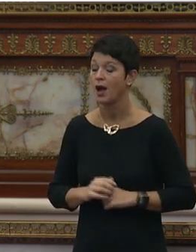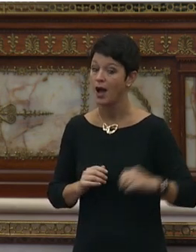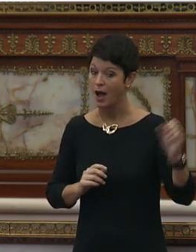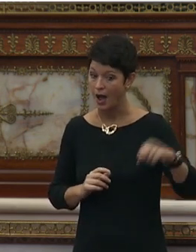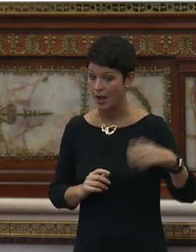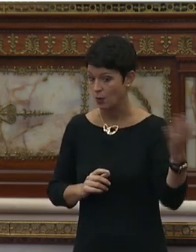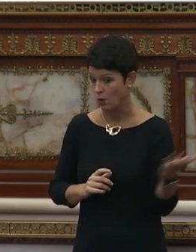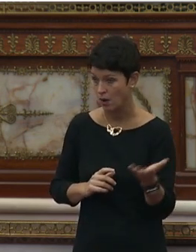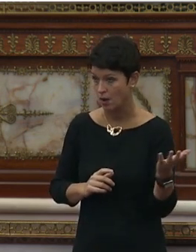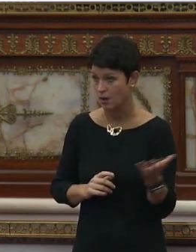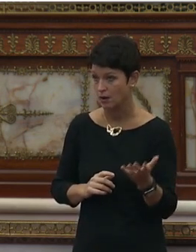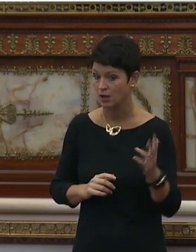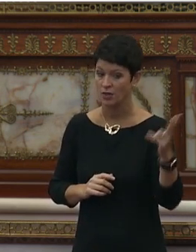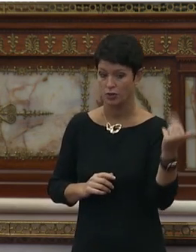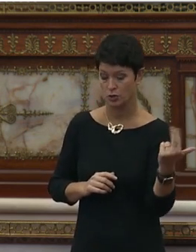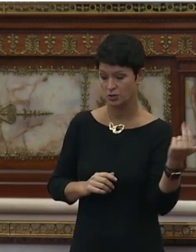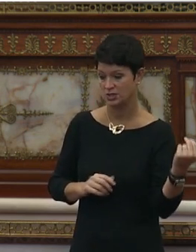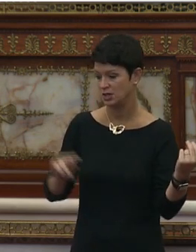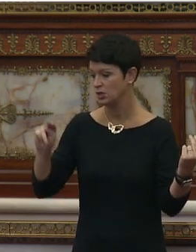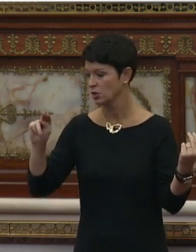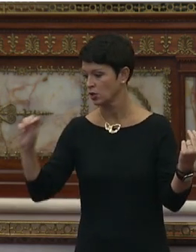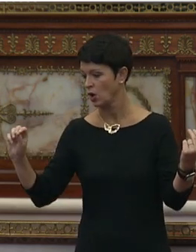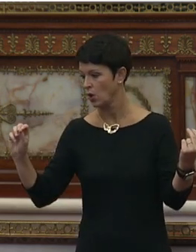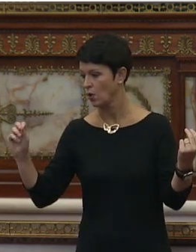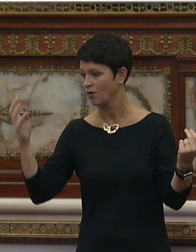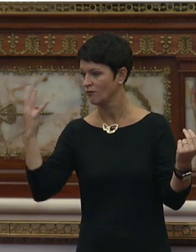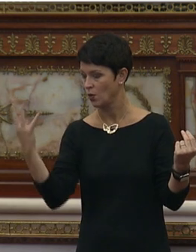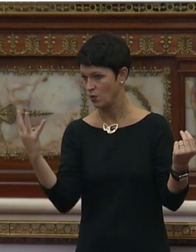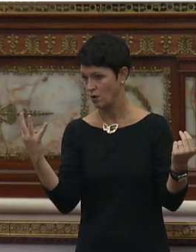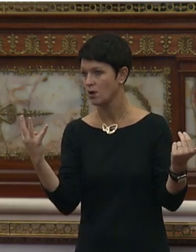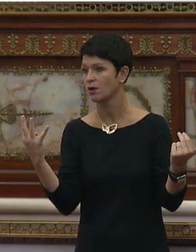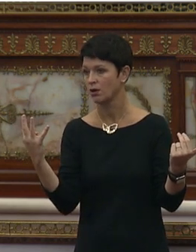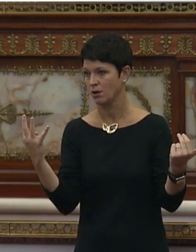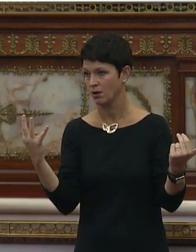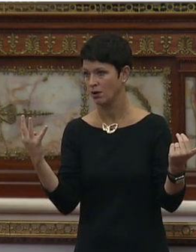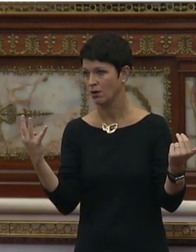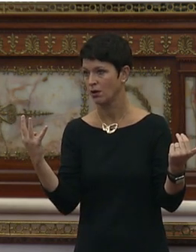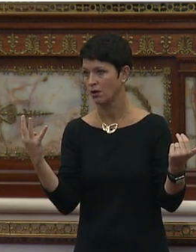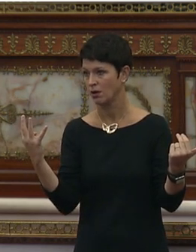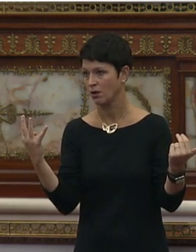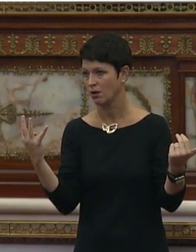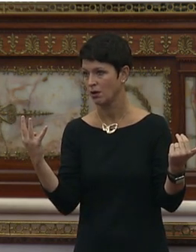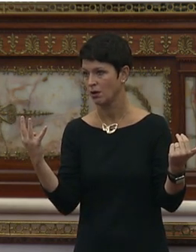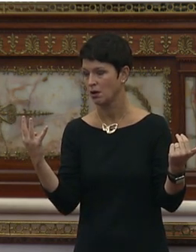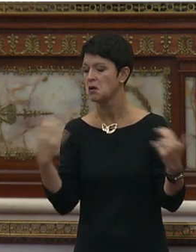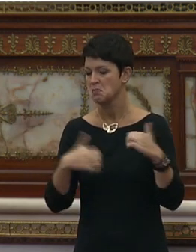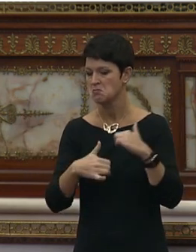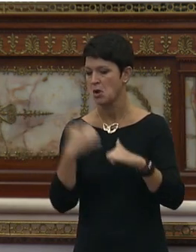Aye. Ayes are 13, nays are 4.